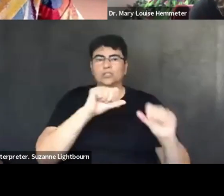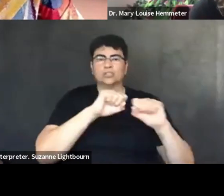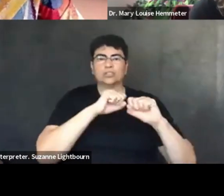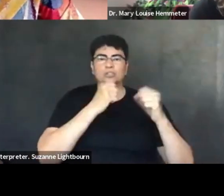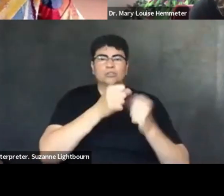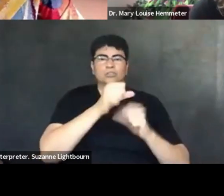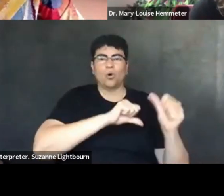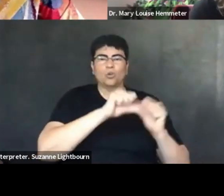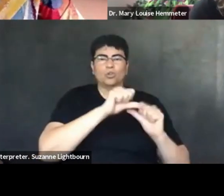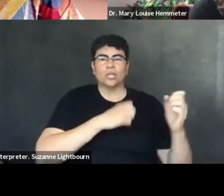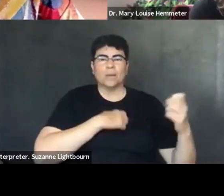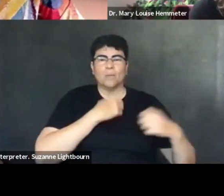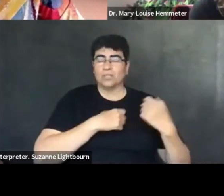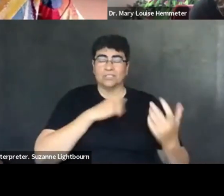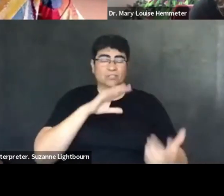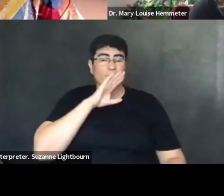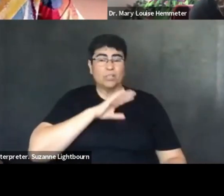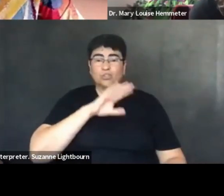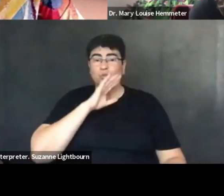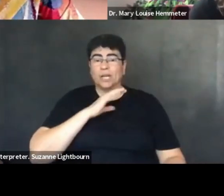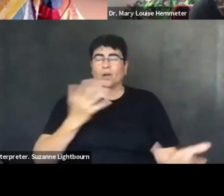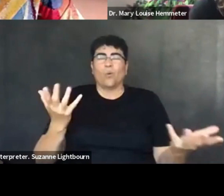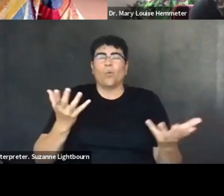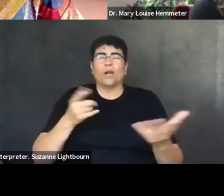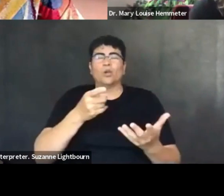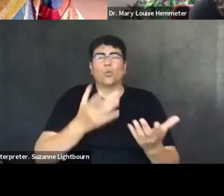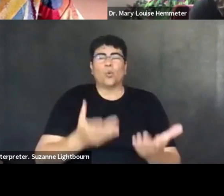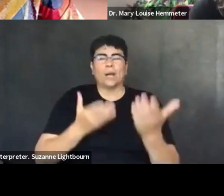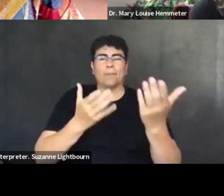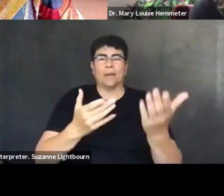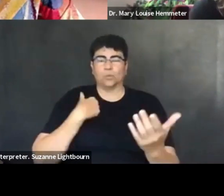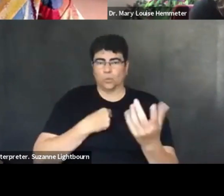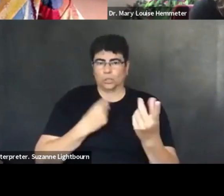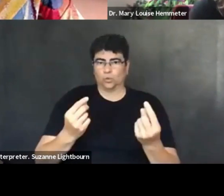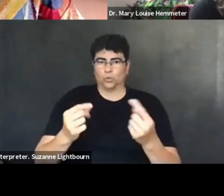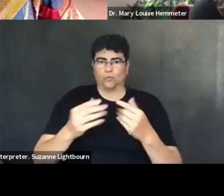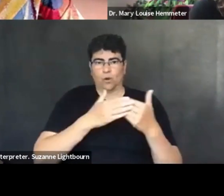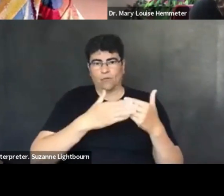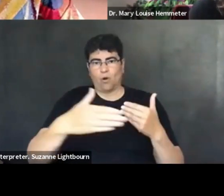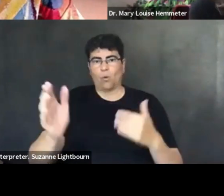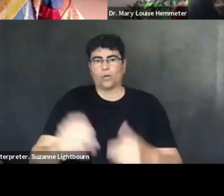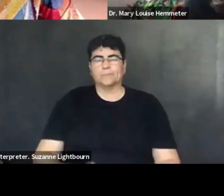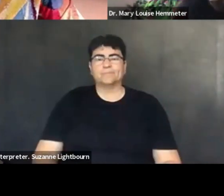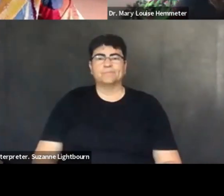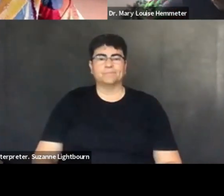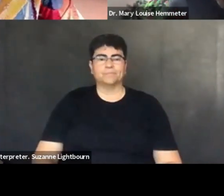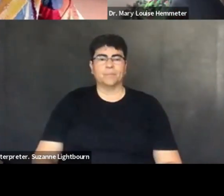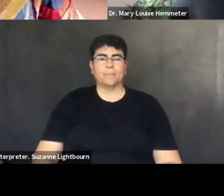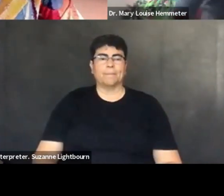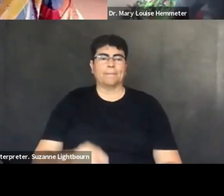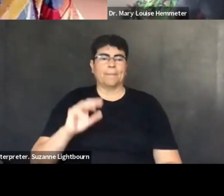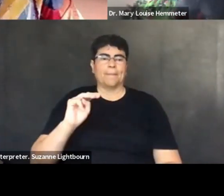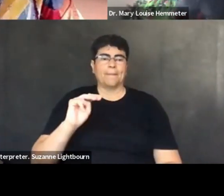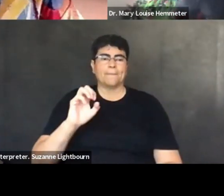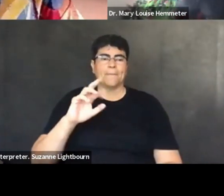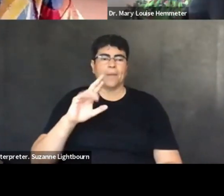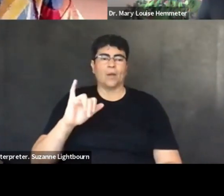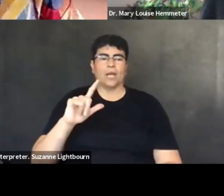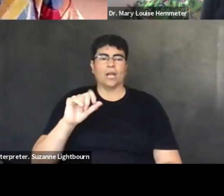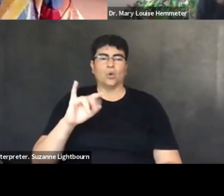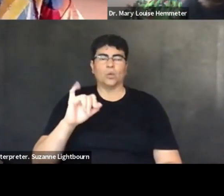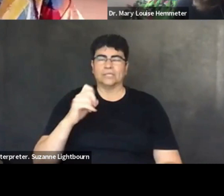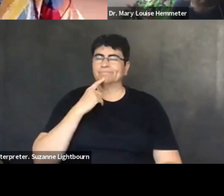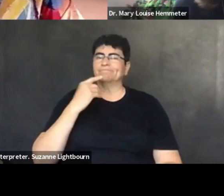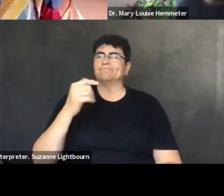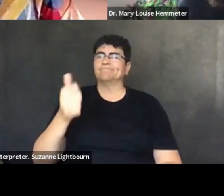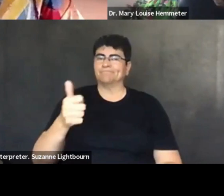it's very frustrating. What do you recommend that we do moving forward on this? Yeah, I think, Linda, that